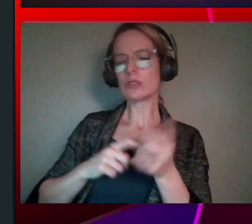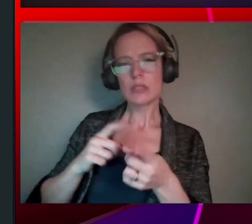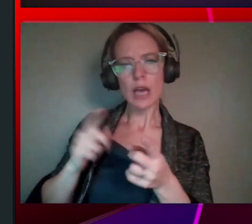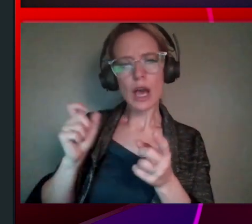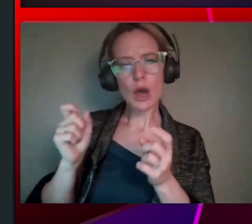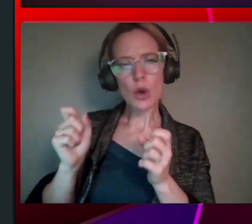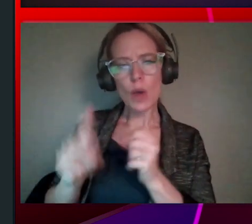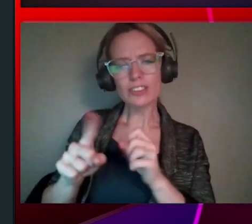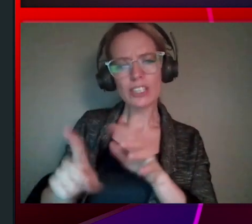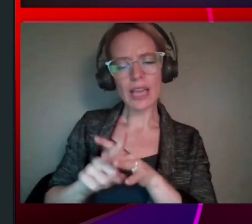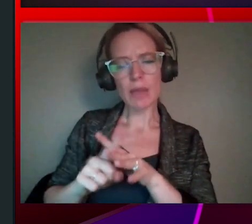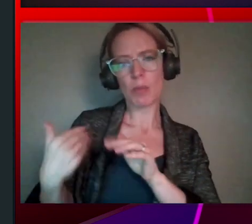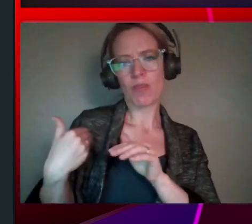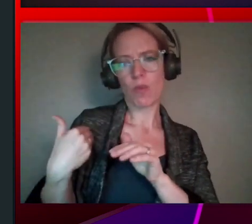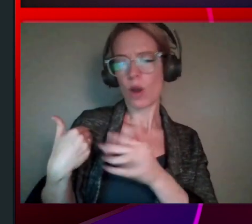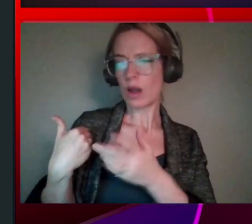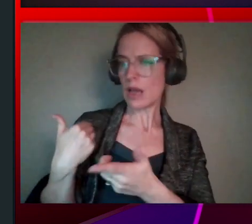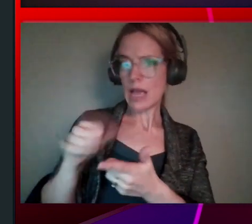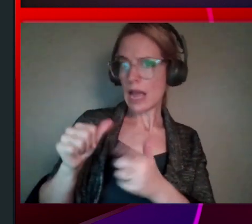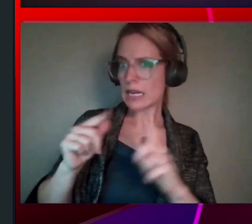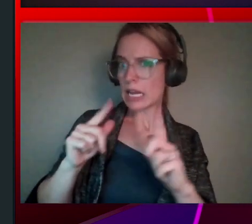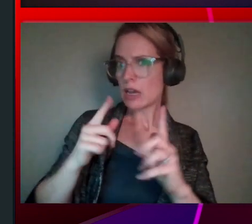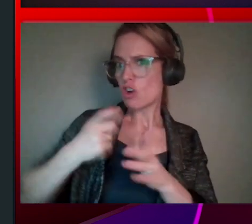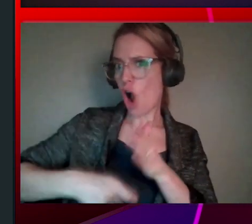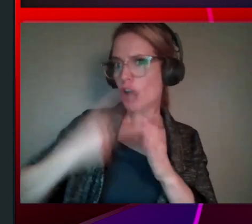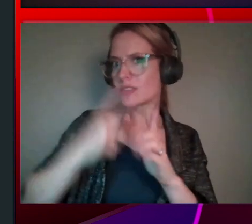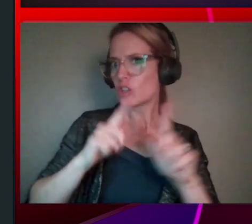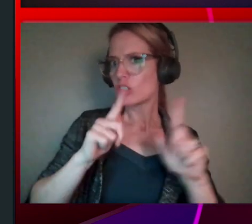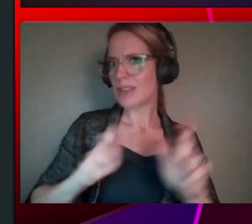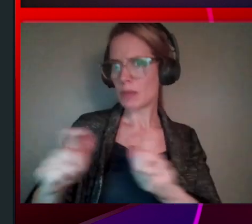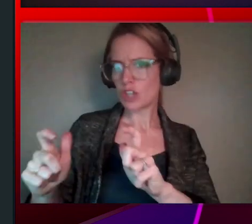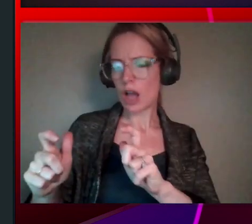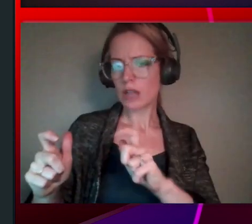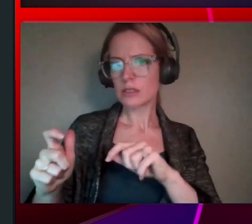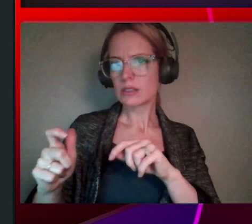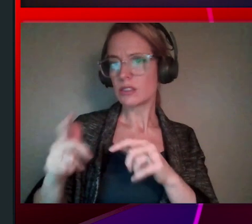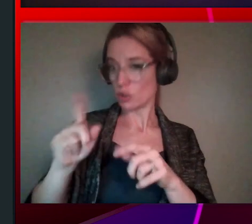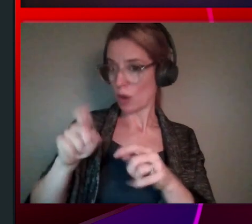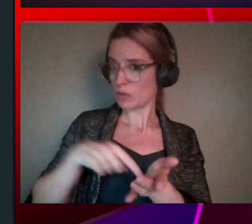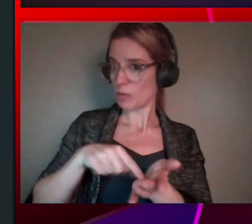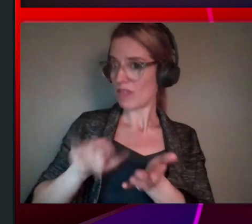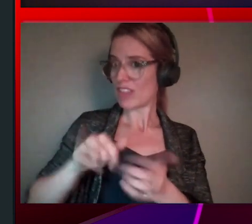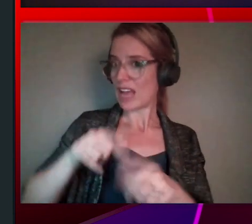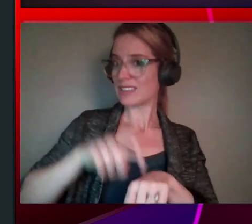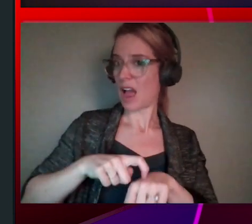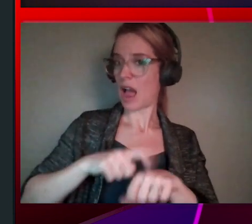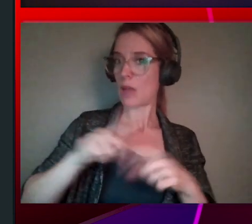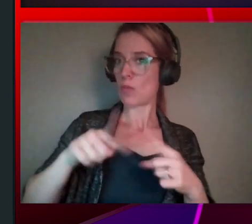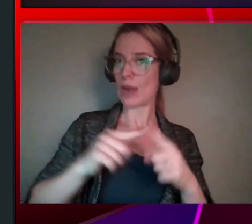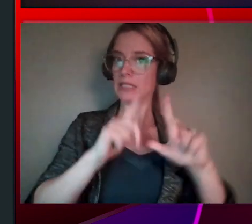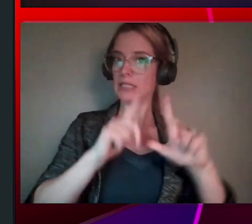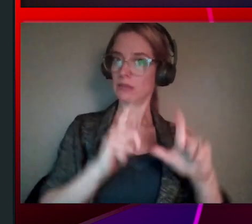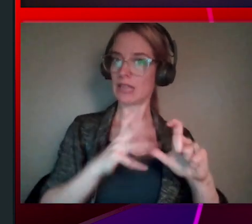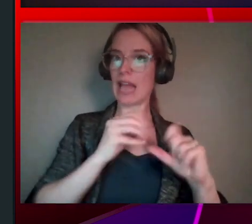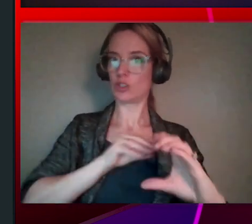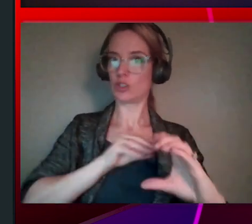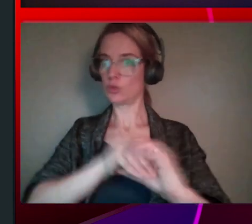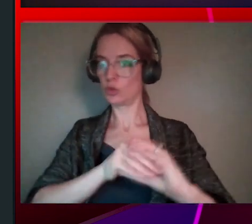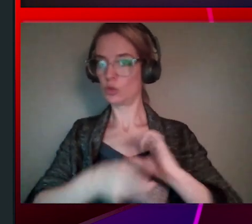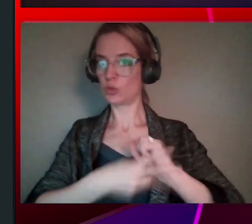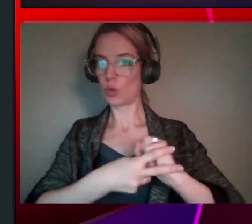to capturing these snapshots? Like, do I have to pay for that time where it's capturing the snapshot and storing it? So when we publish a version,